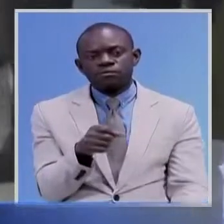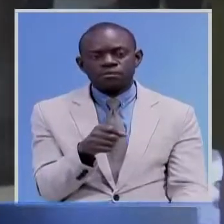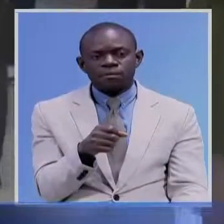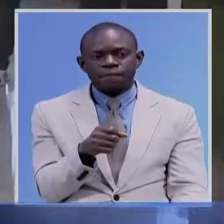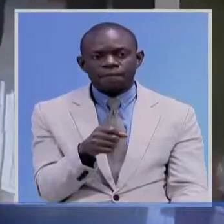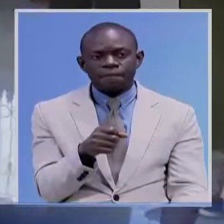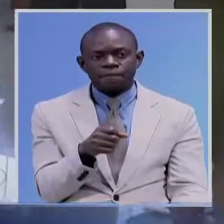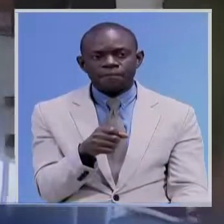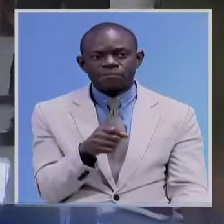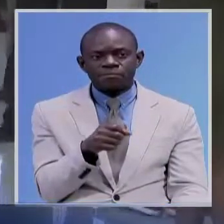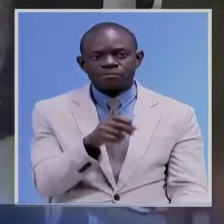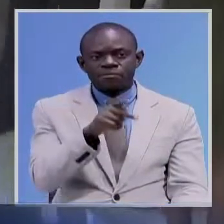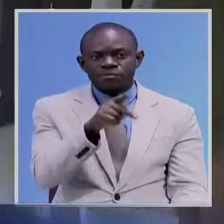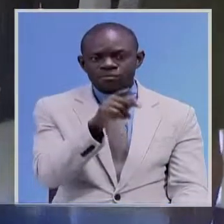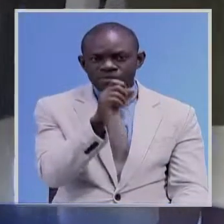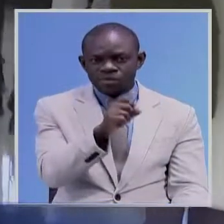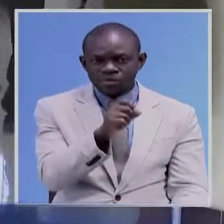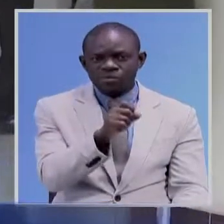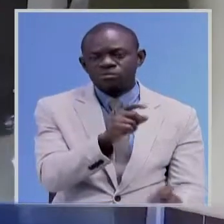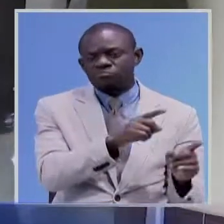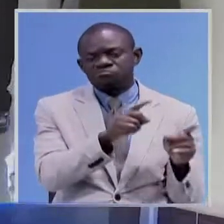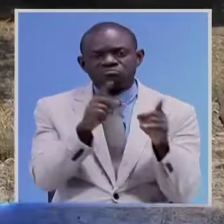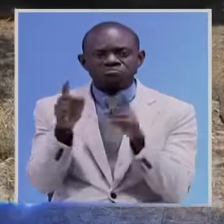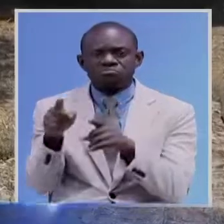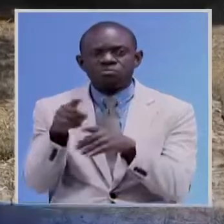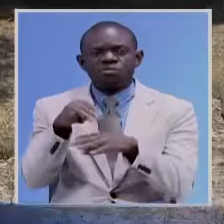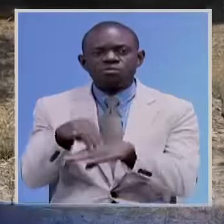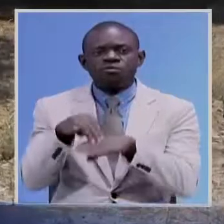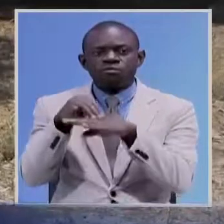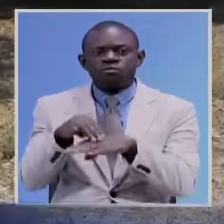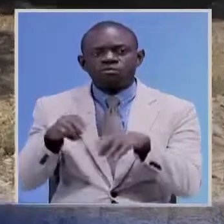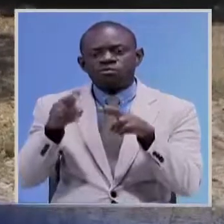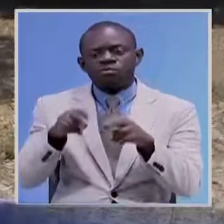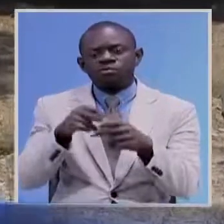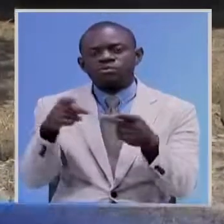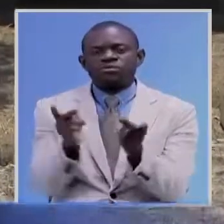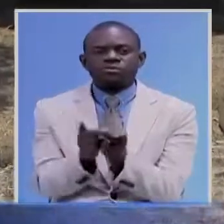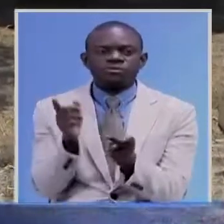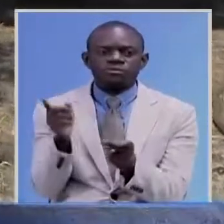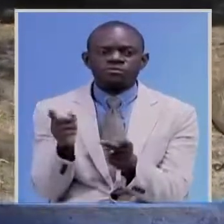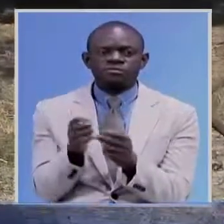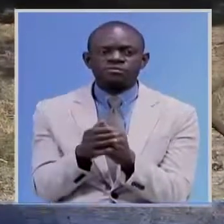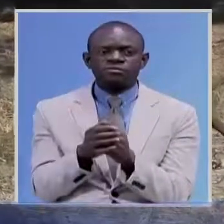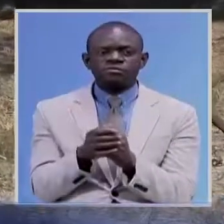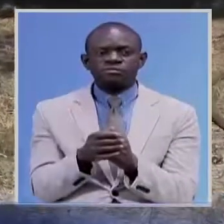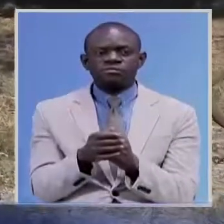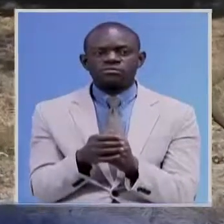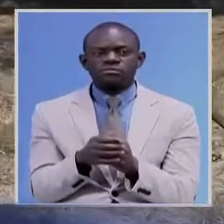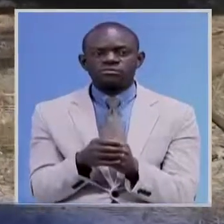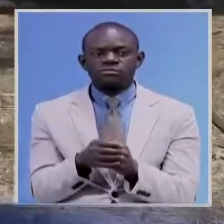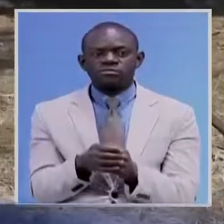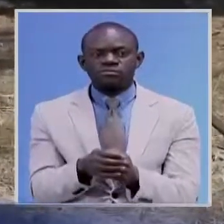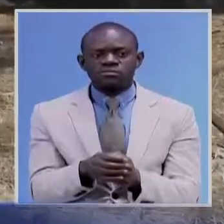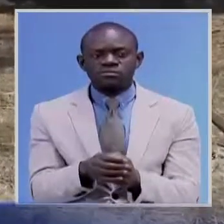PS toured the Simulumbwe Research Station in Mongo. So my impression is that looking at the